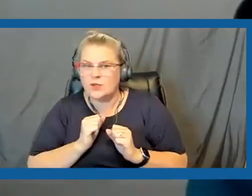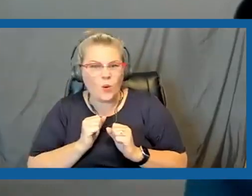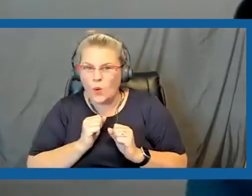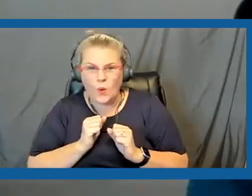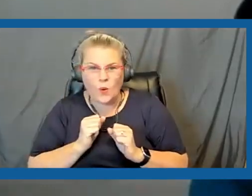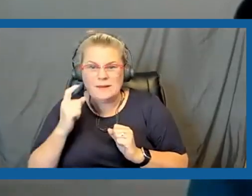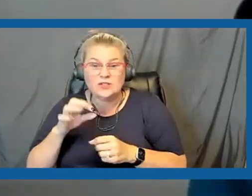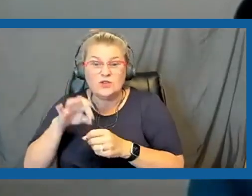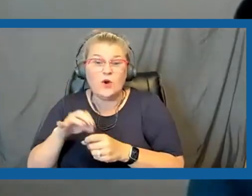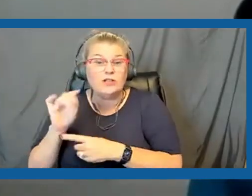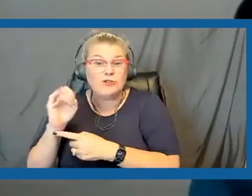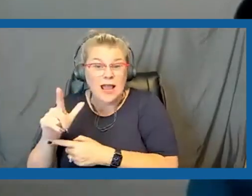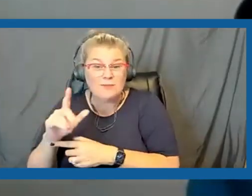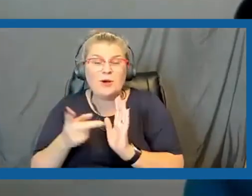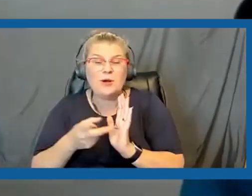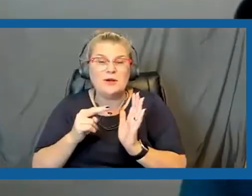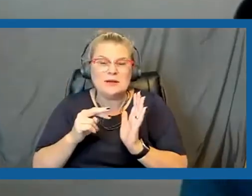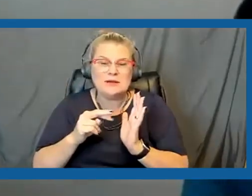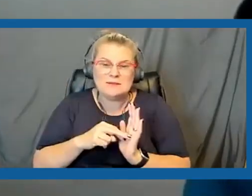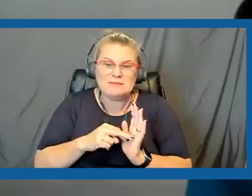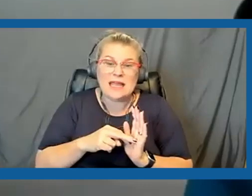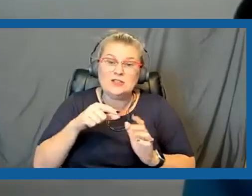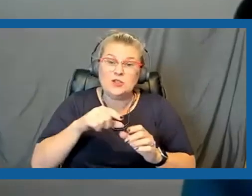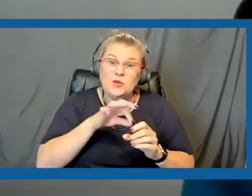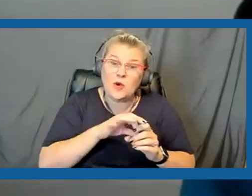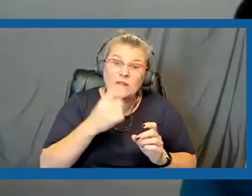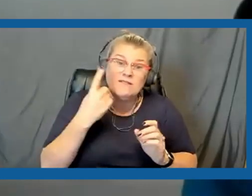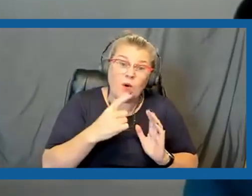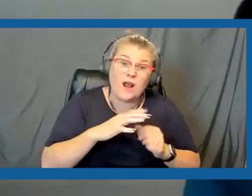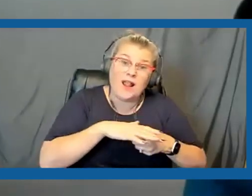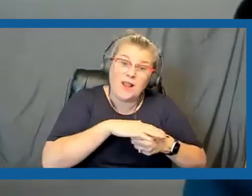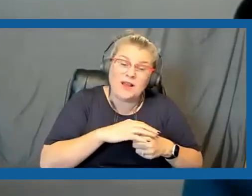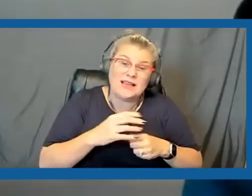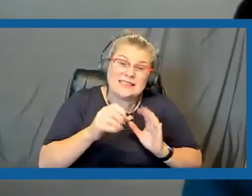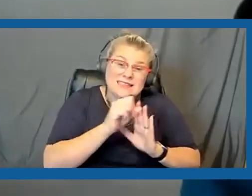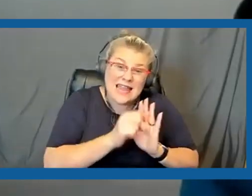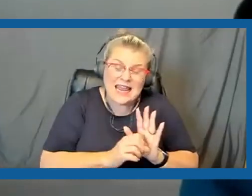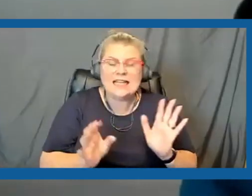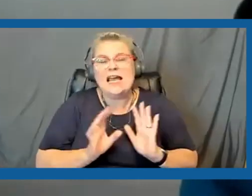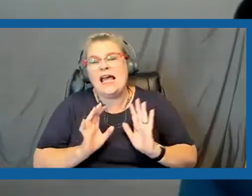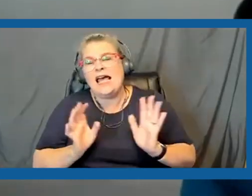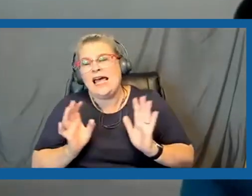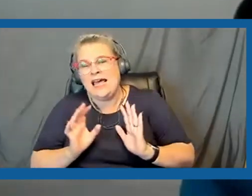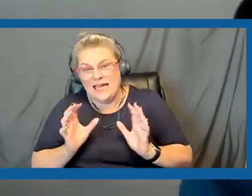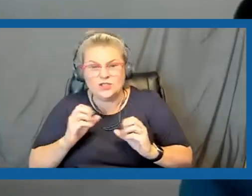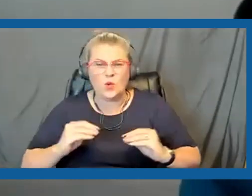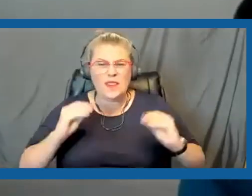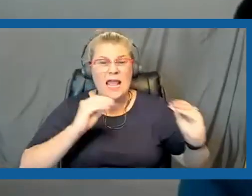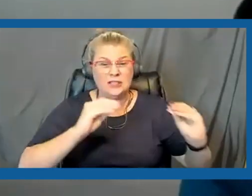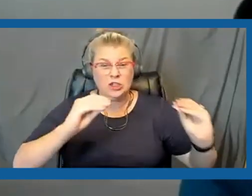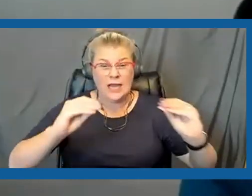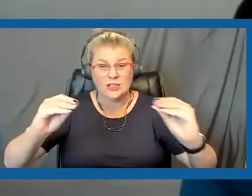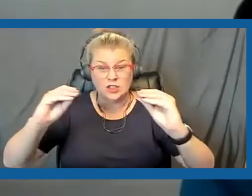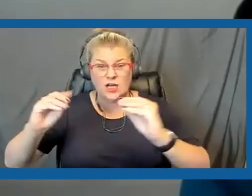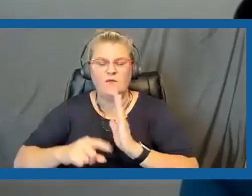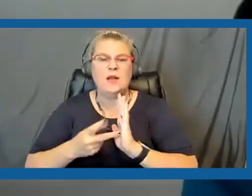our tribal elections doesn't mean you can vote. So registering individuals, the education of what it means to have somebody